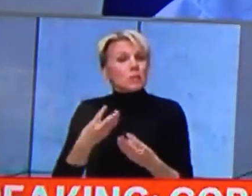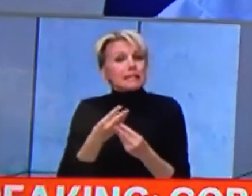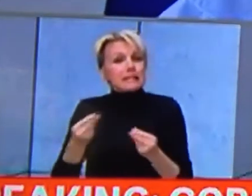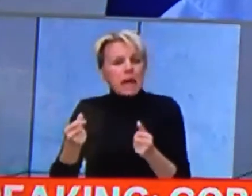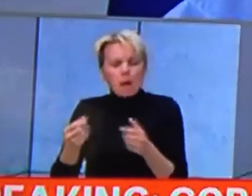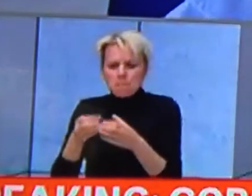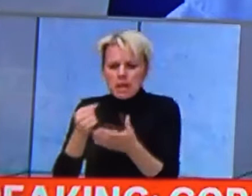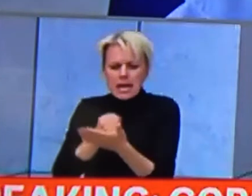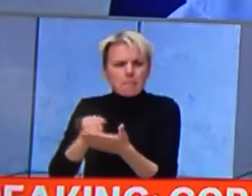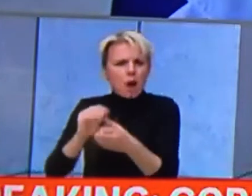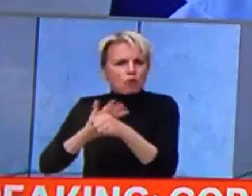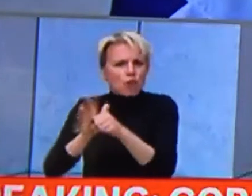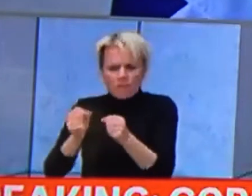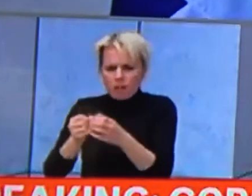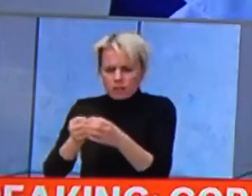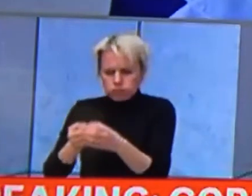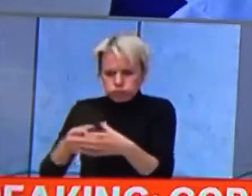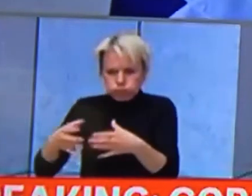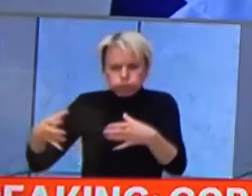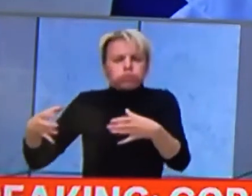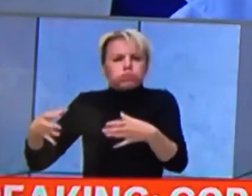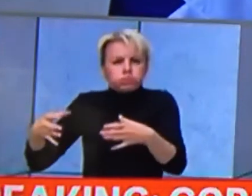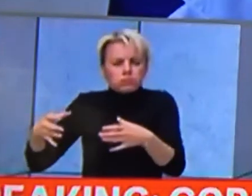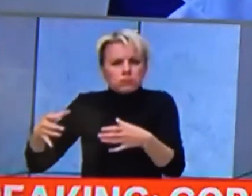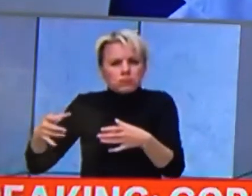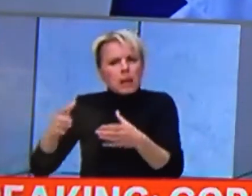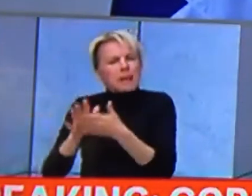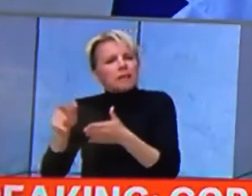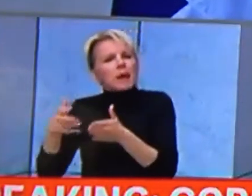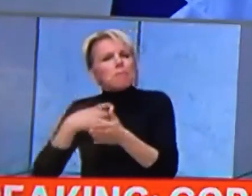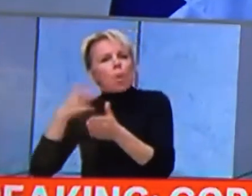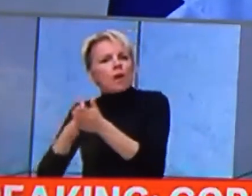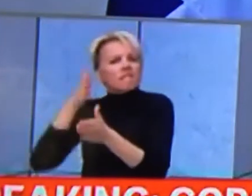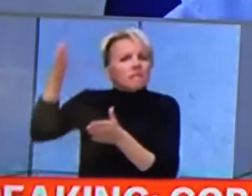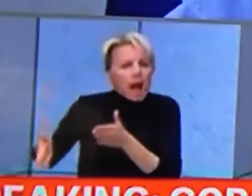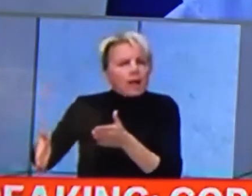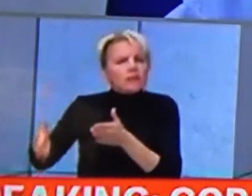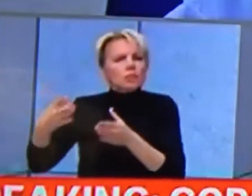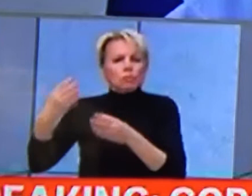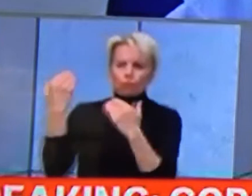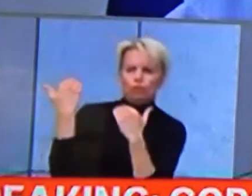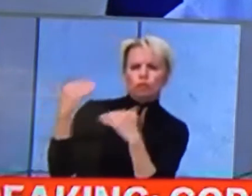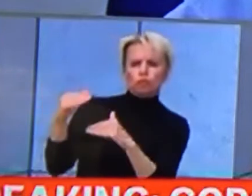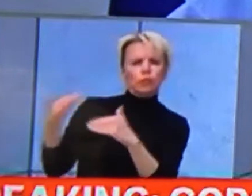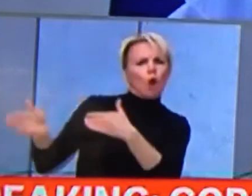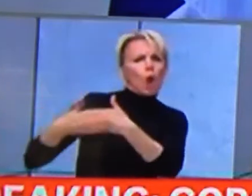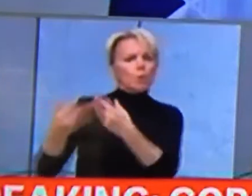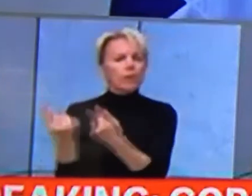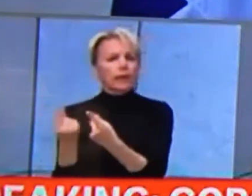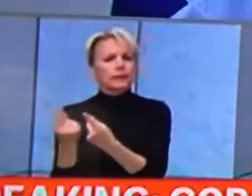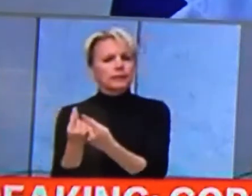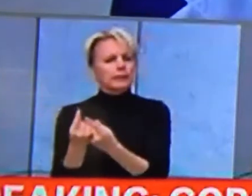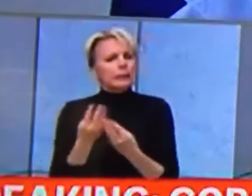that you may see in the future greater variation in how far restrictions go in some parts